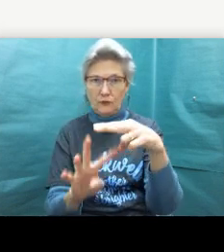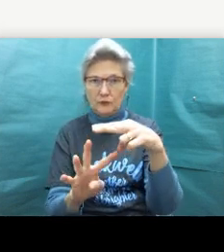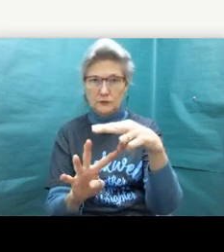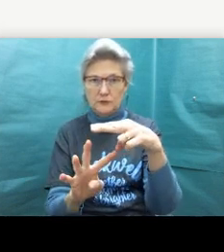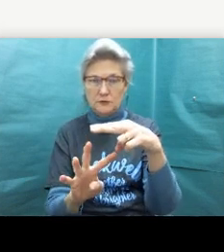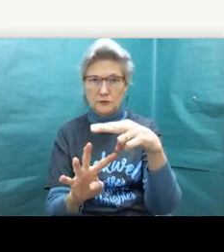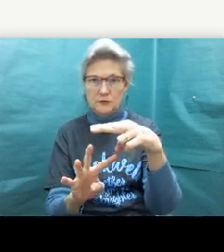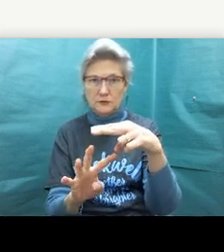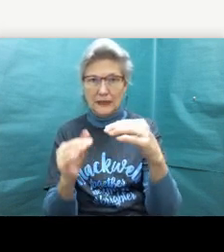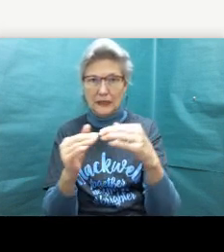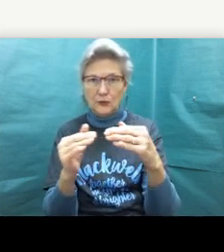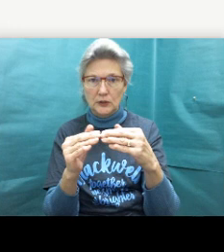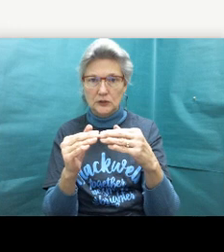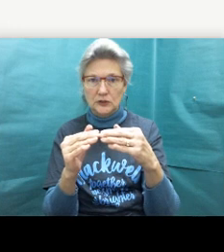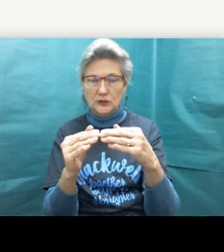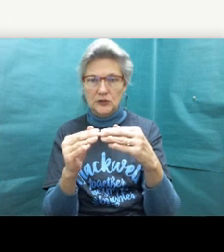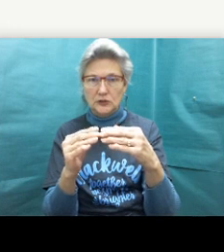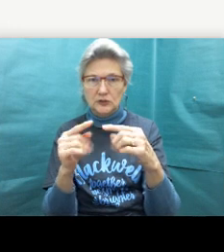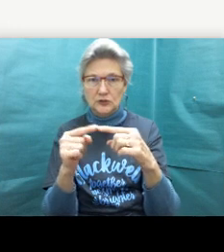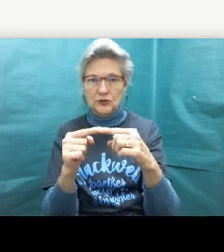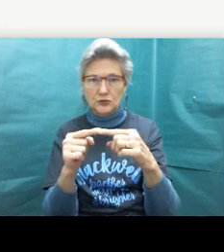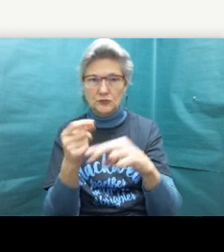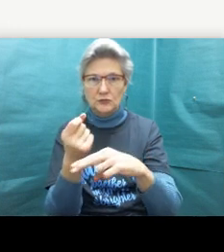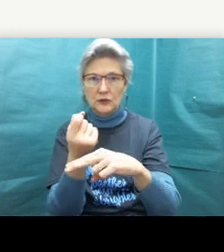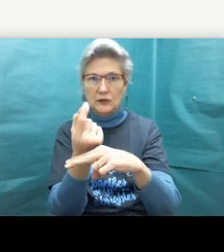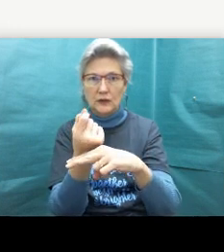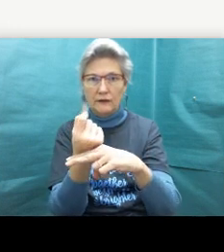3/4 is equivalent